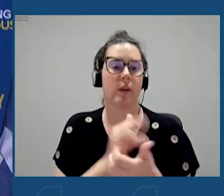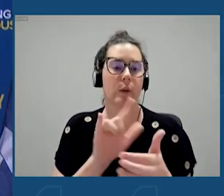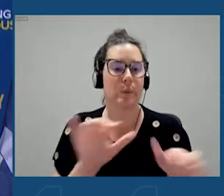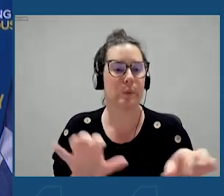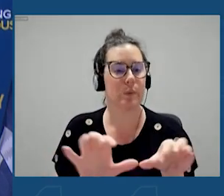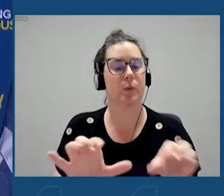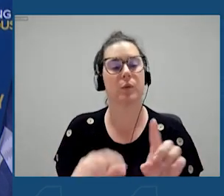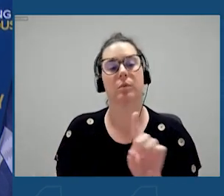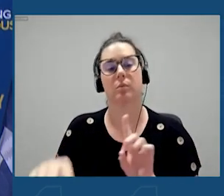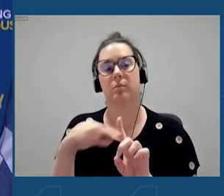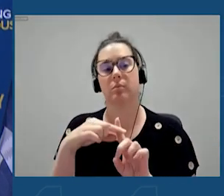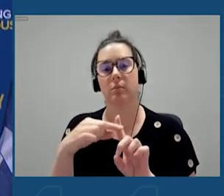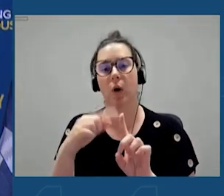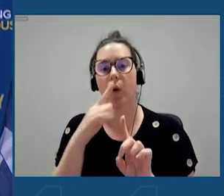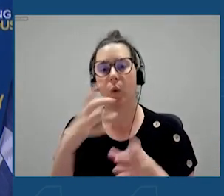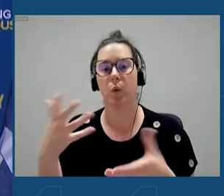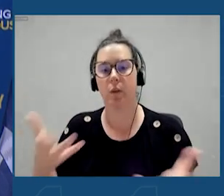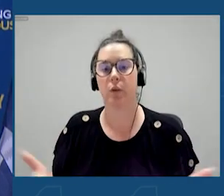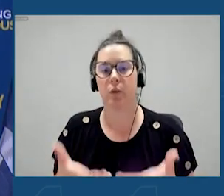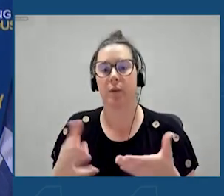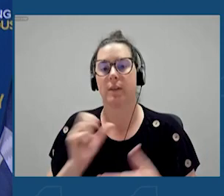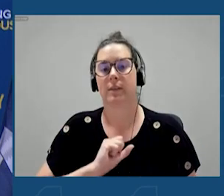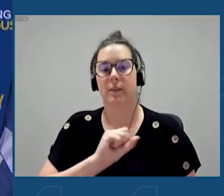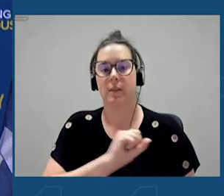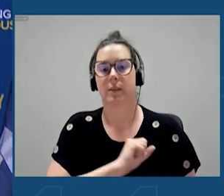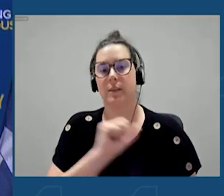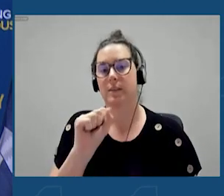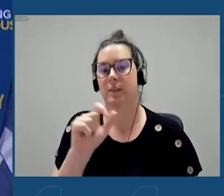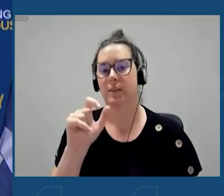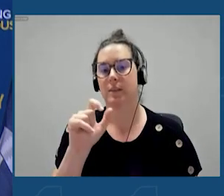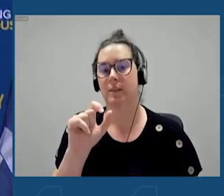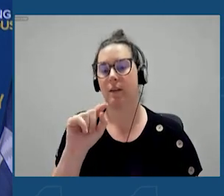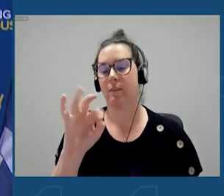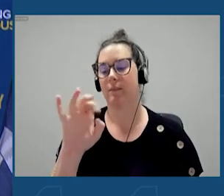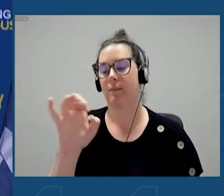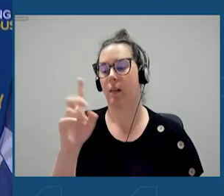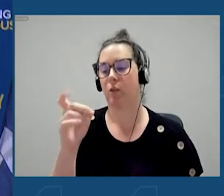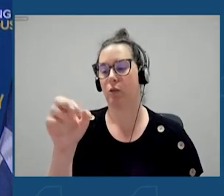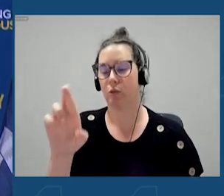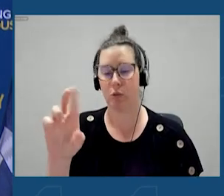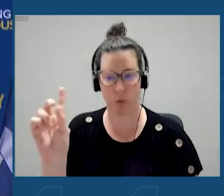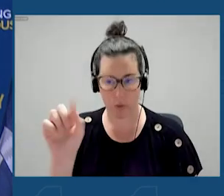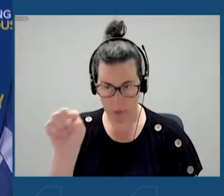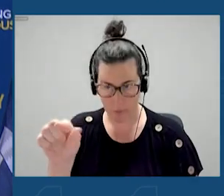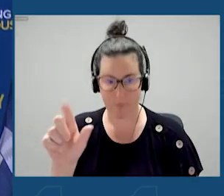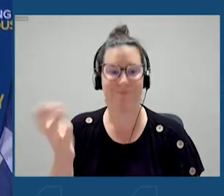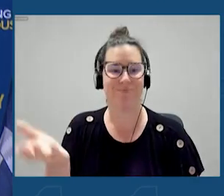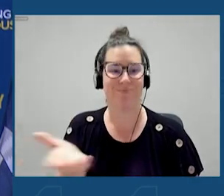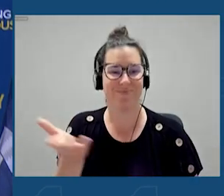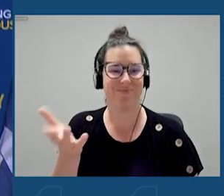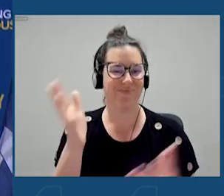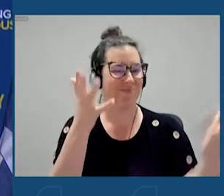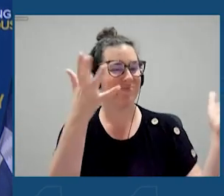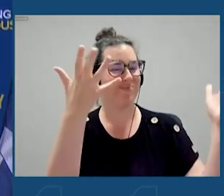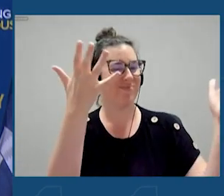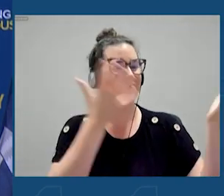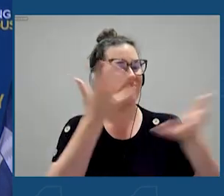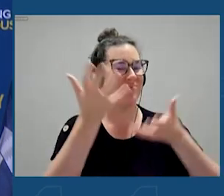by Senator Simcha Felder is here. Senator Felder, you're here, right down there.